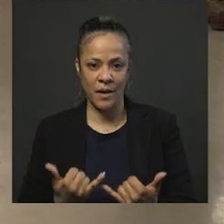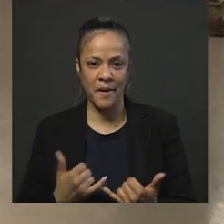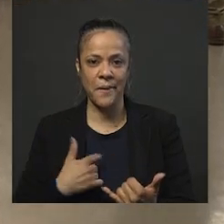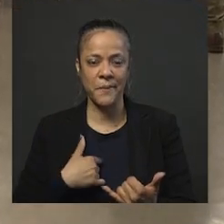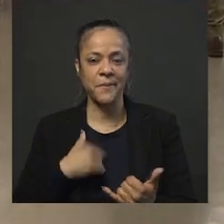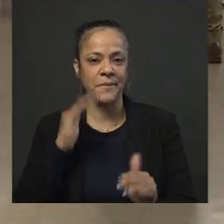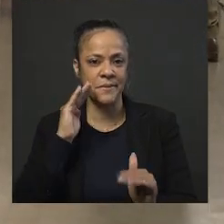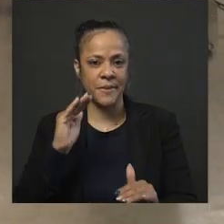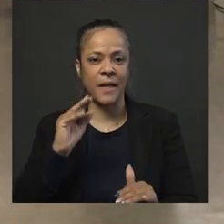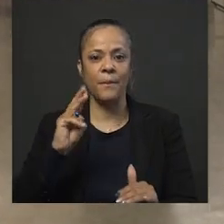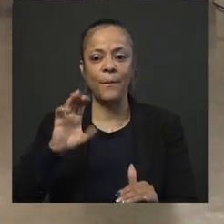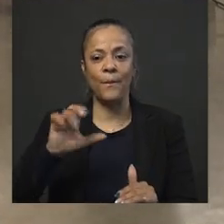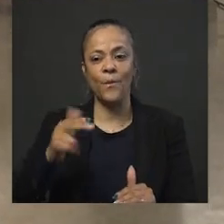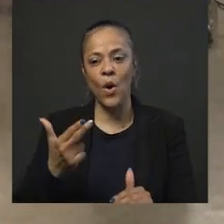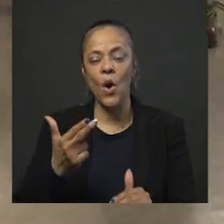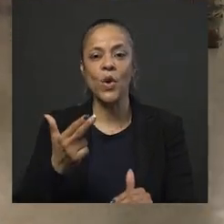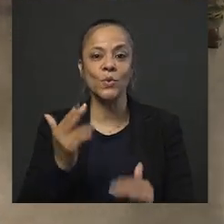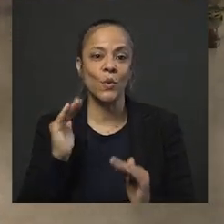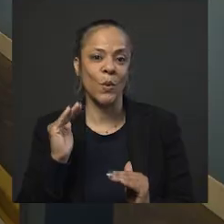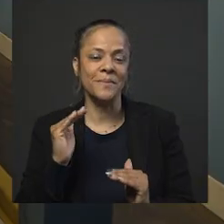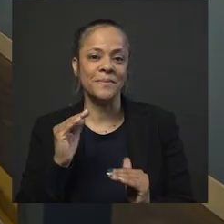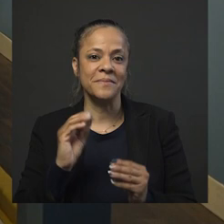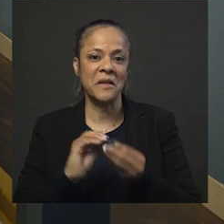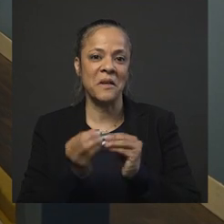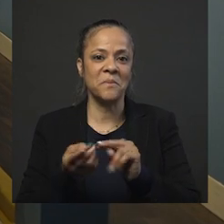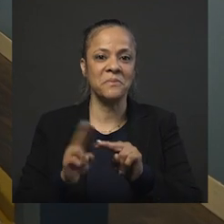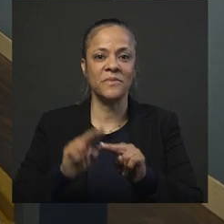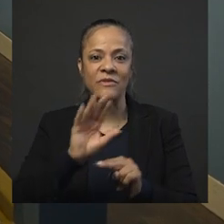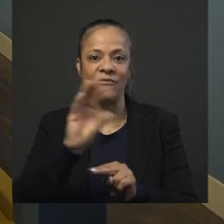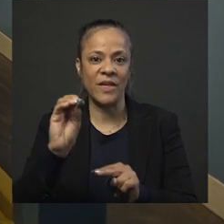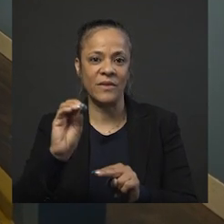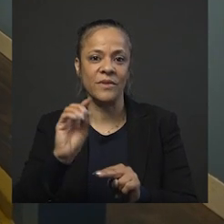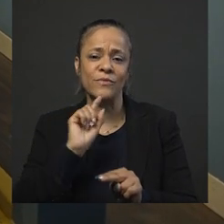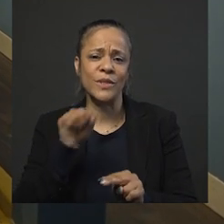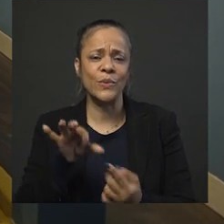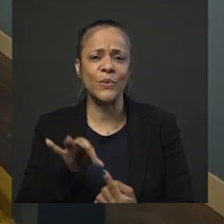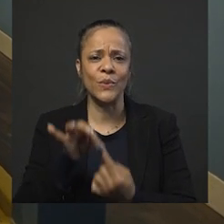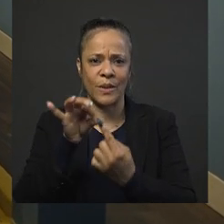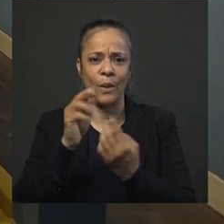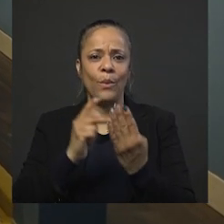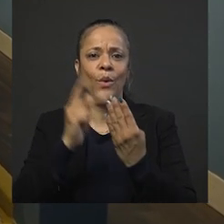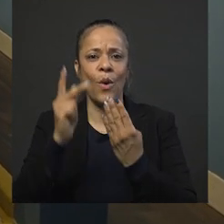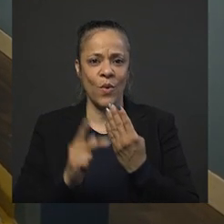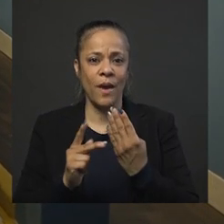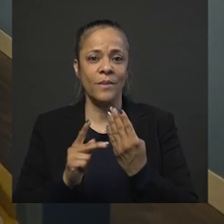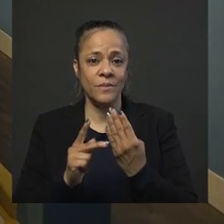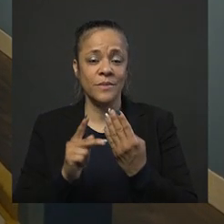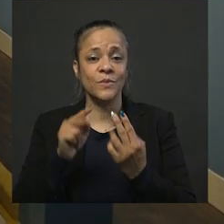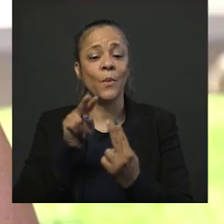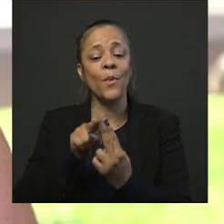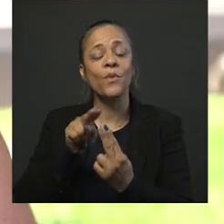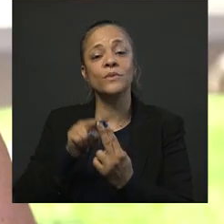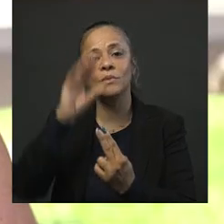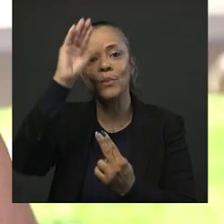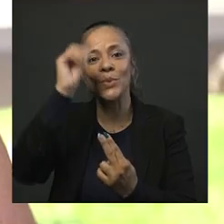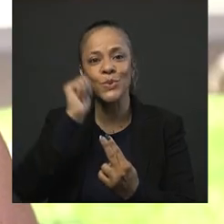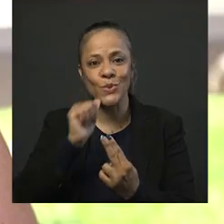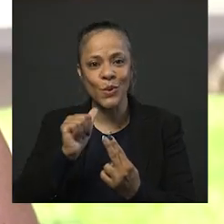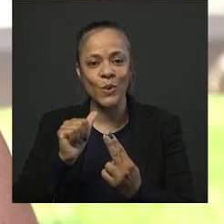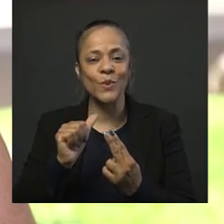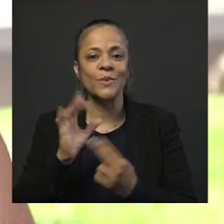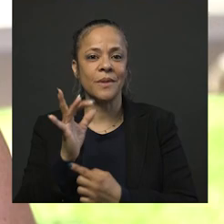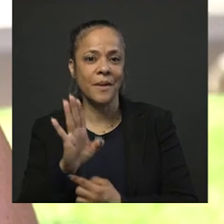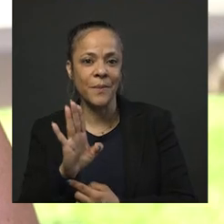30 members right now, expanding hopefully by March to 50, and having a unique program here with